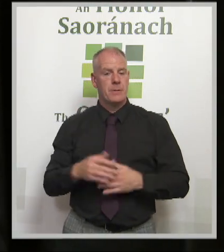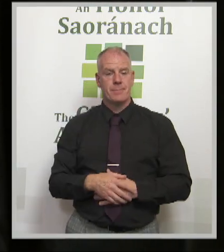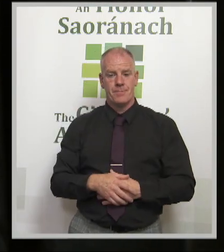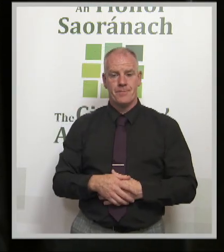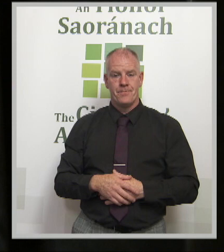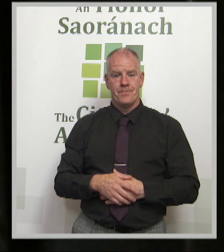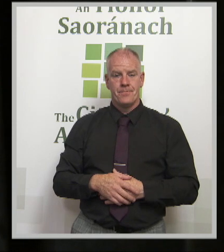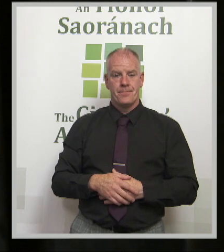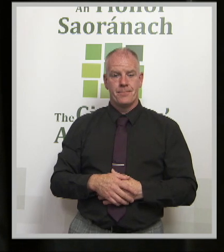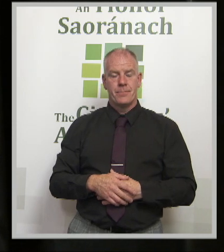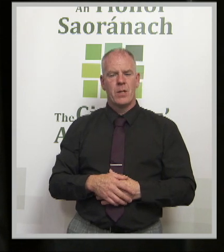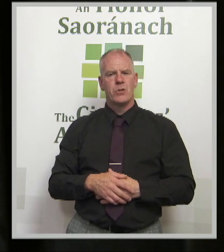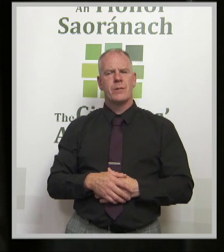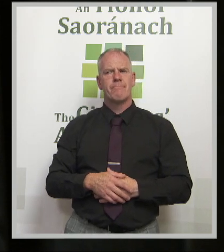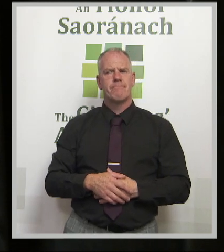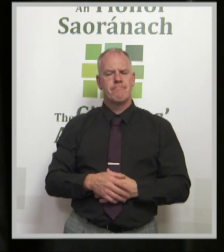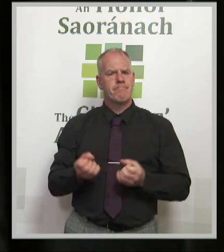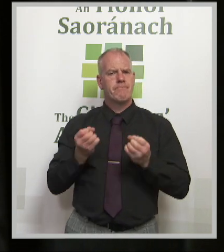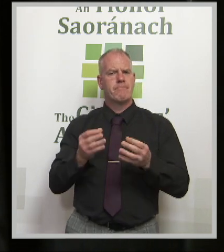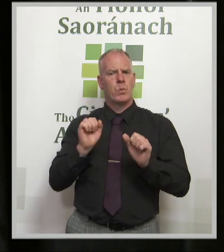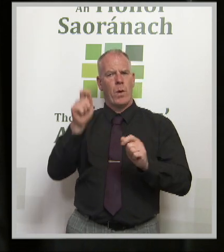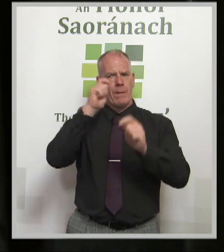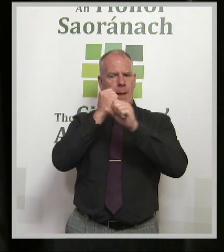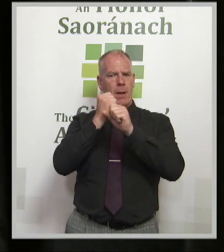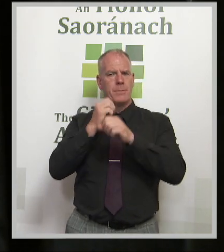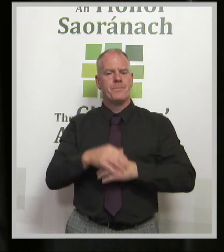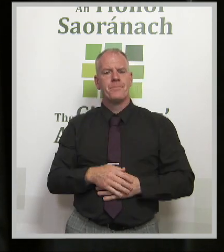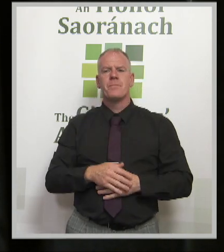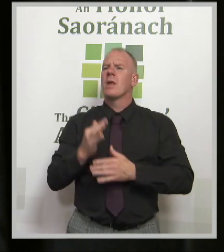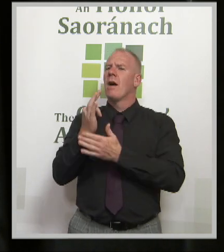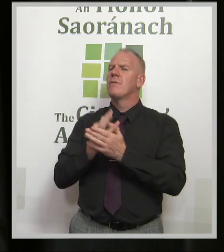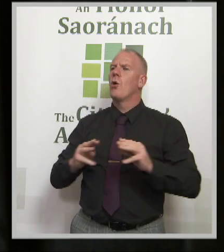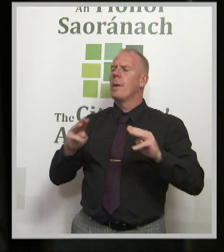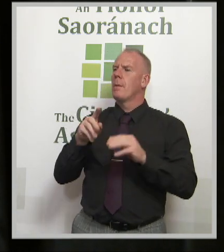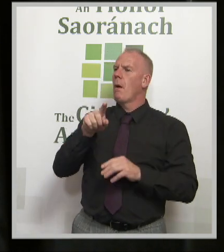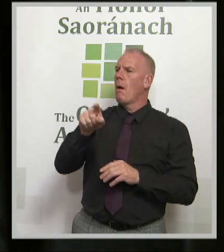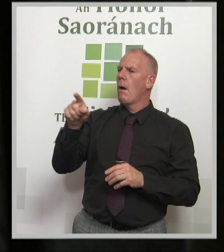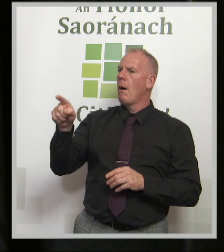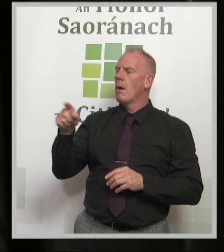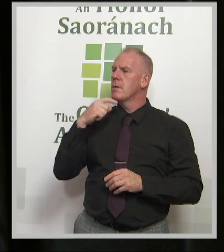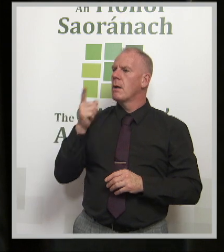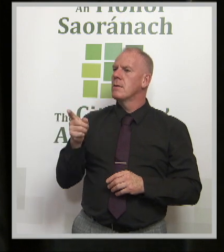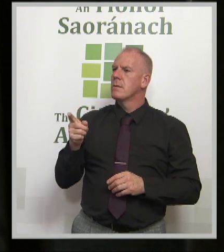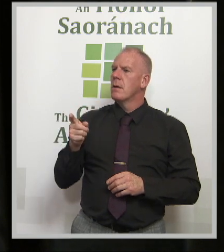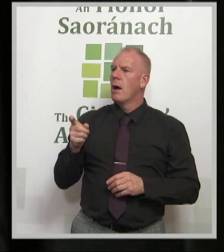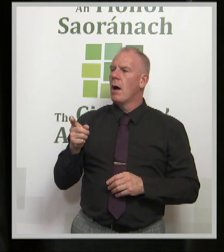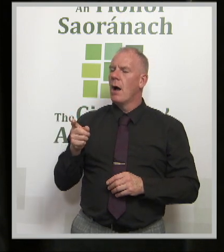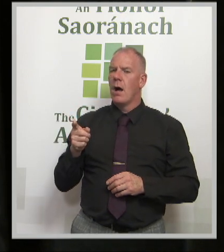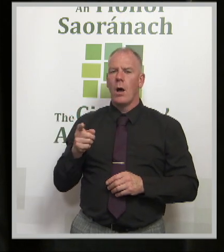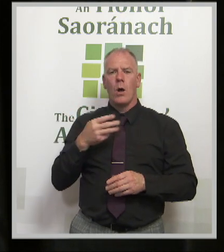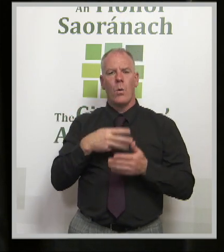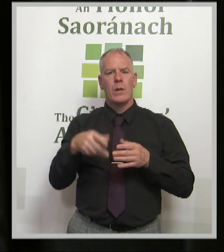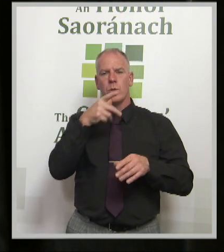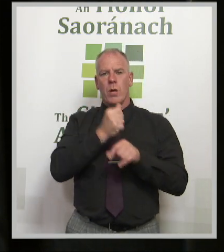of just adding to your reflection. Several people have reminded us that in the context